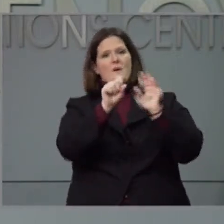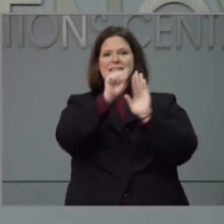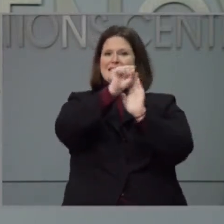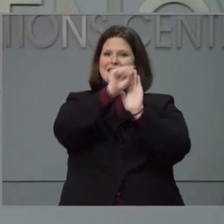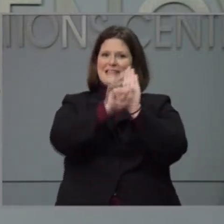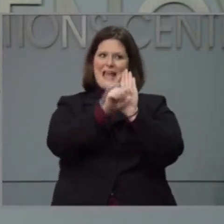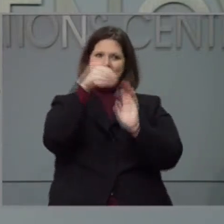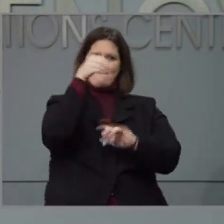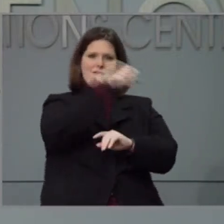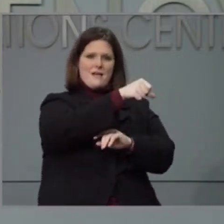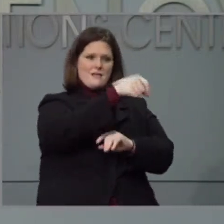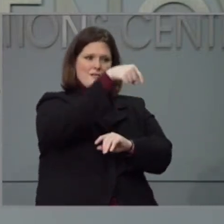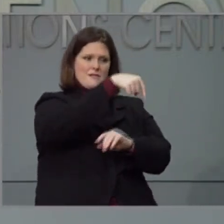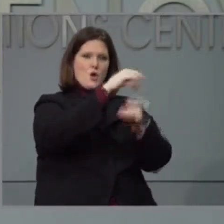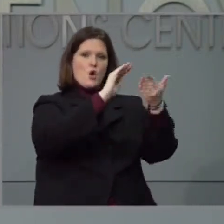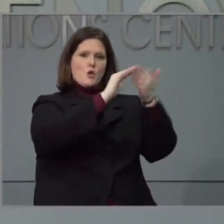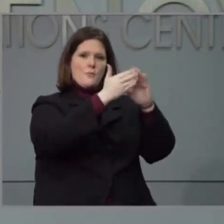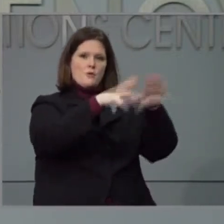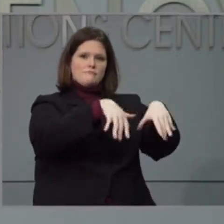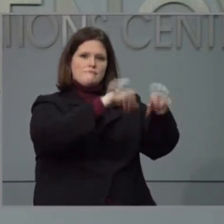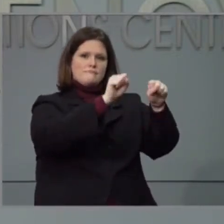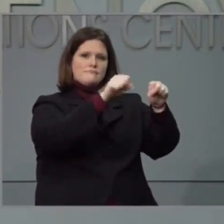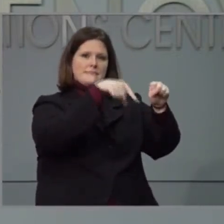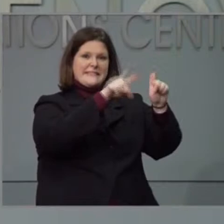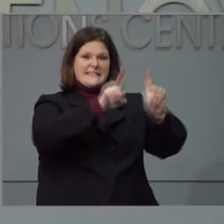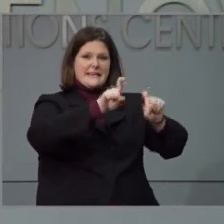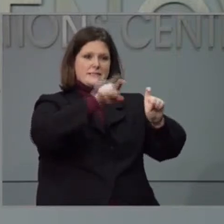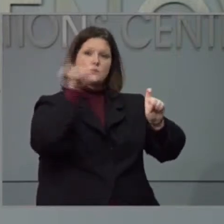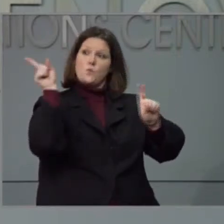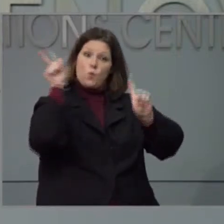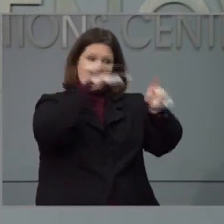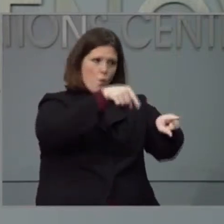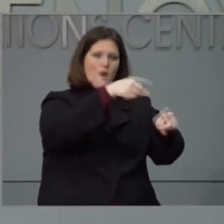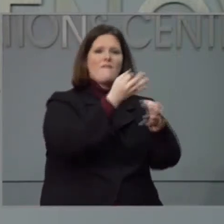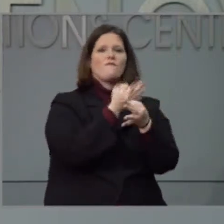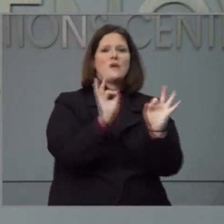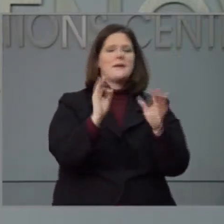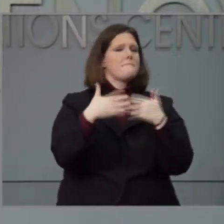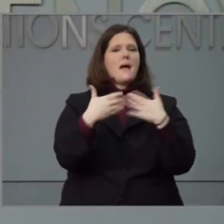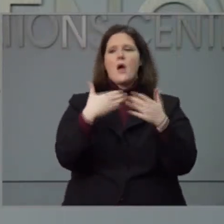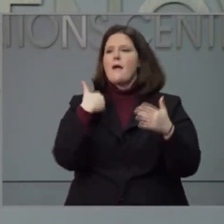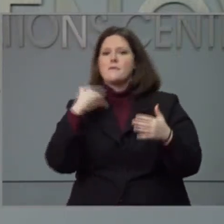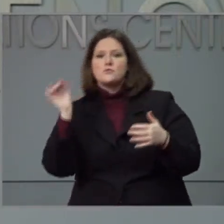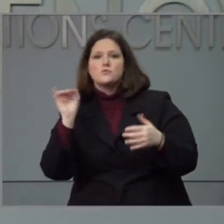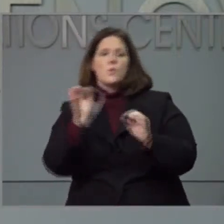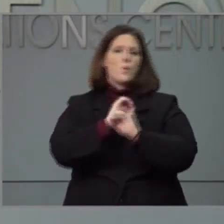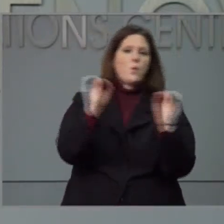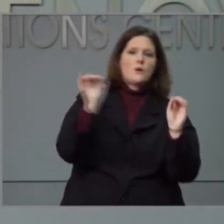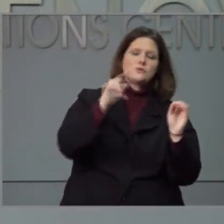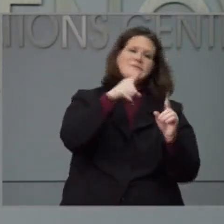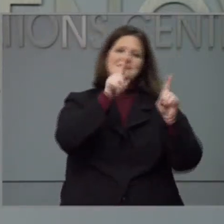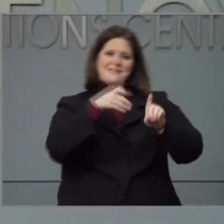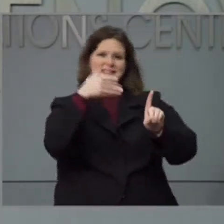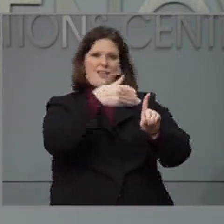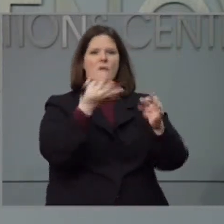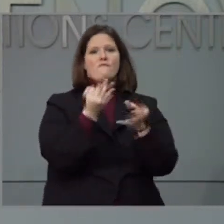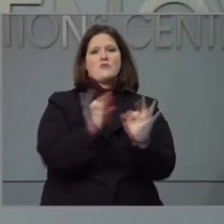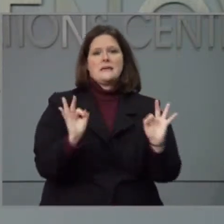state-funded community testing events. Testing at those sites are free. Regardless of whether you have insurance or not, the testing is free.